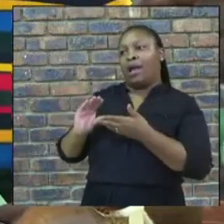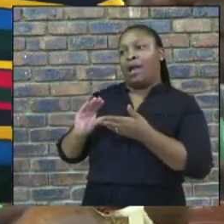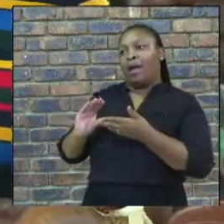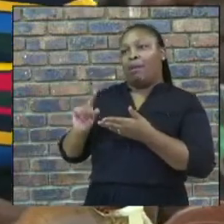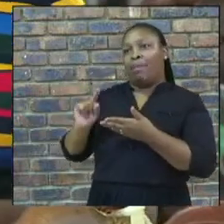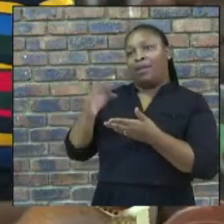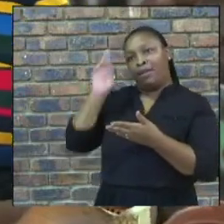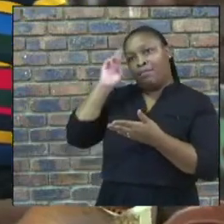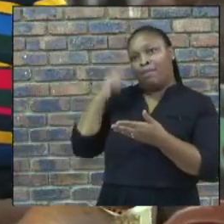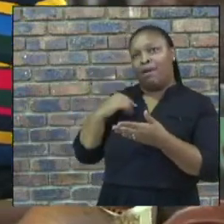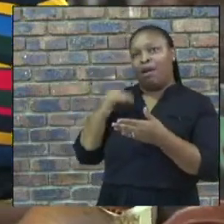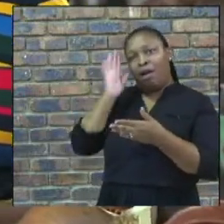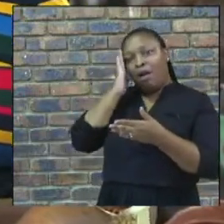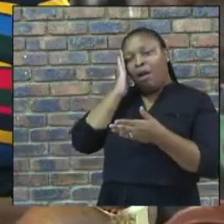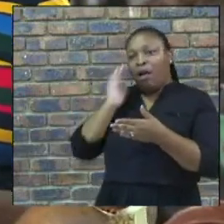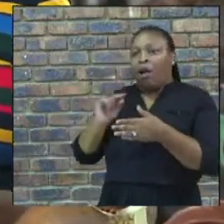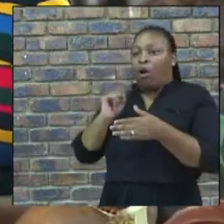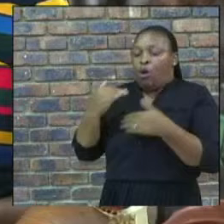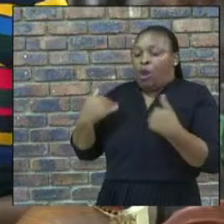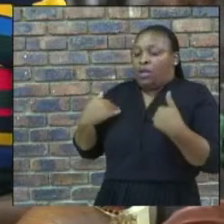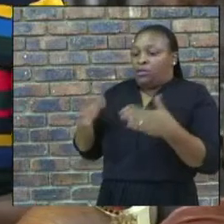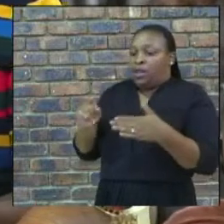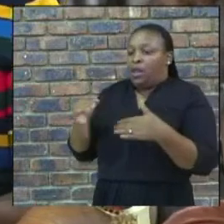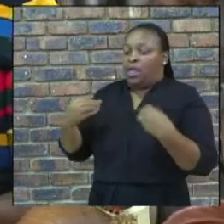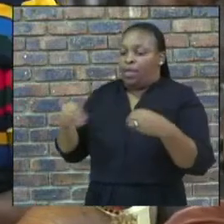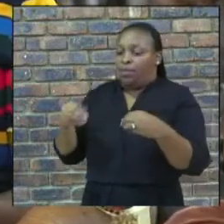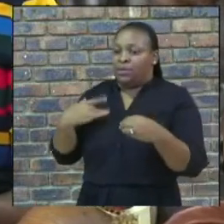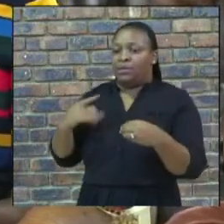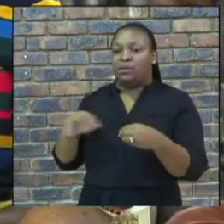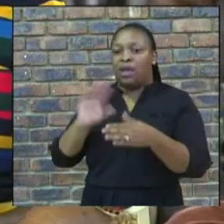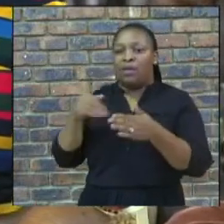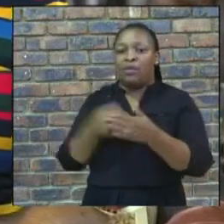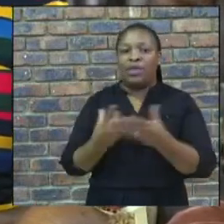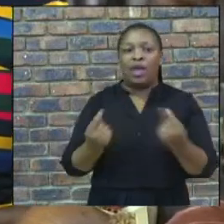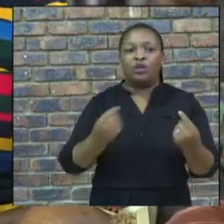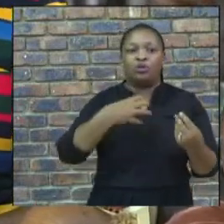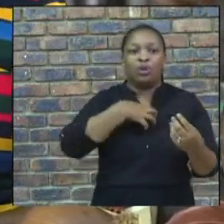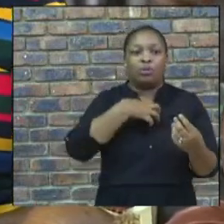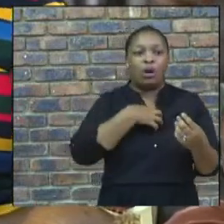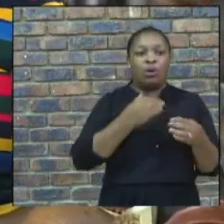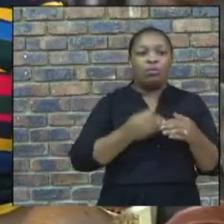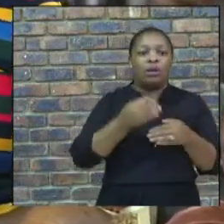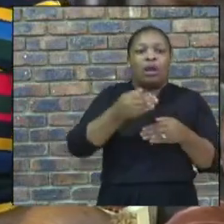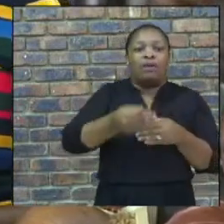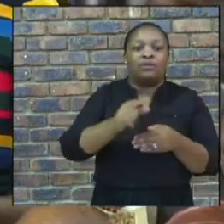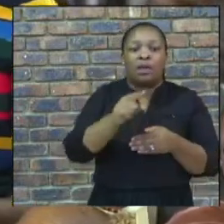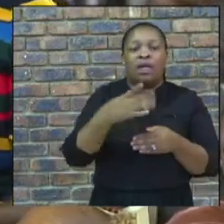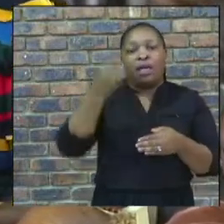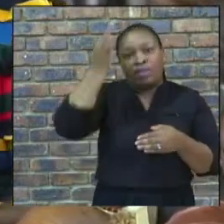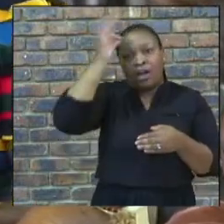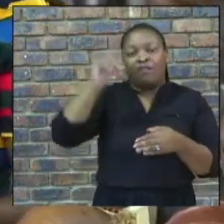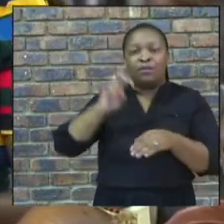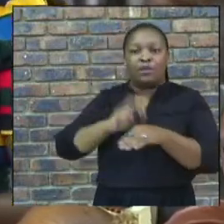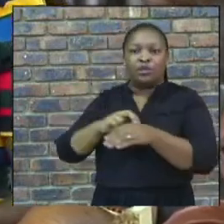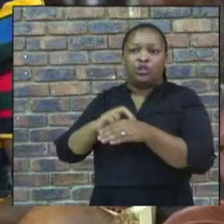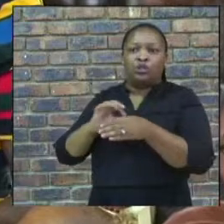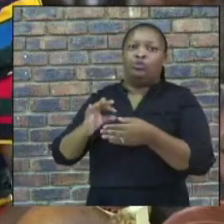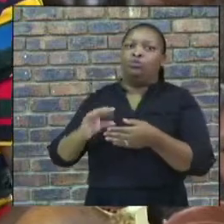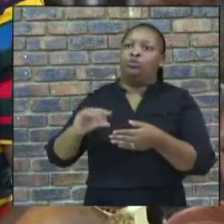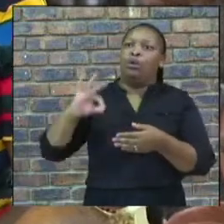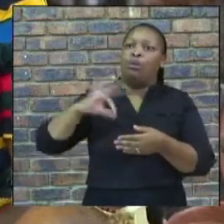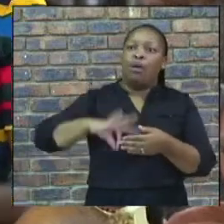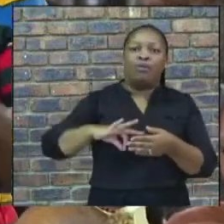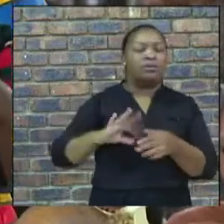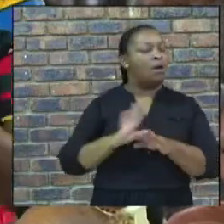my own. I think you need to rectify that and tell us how is the government going to assist us